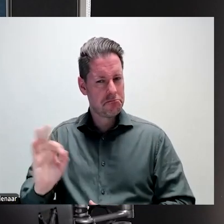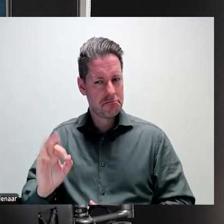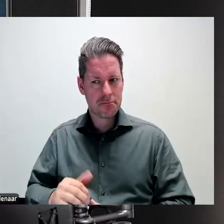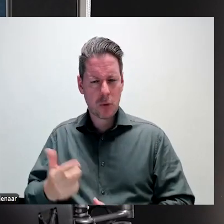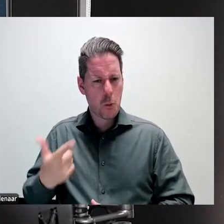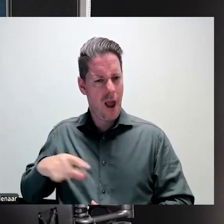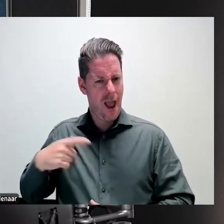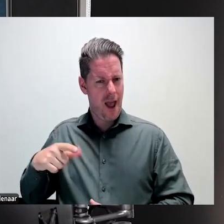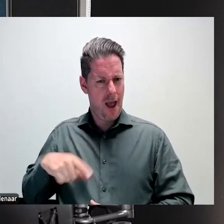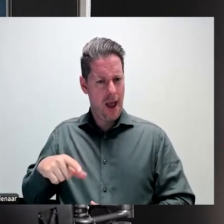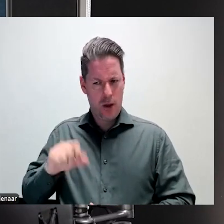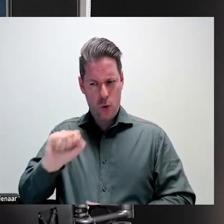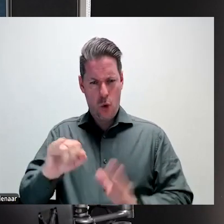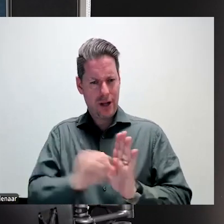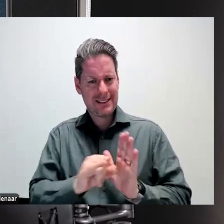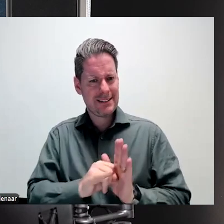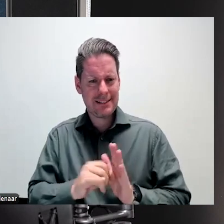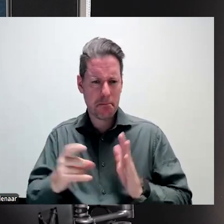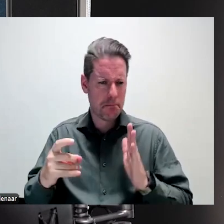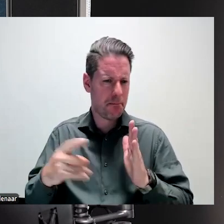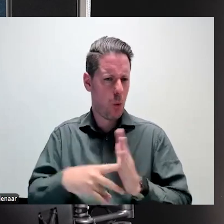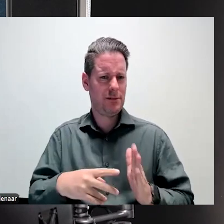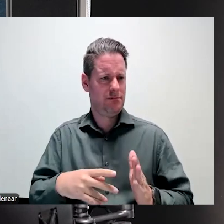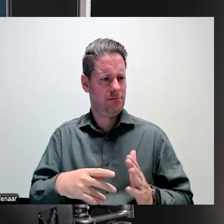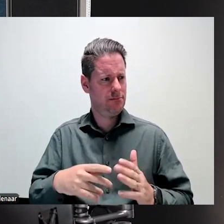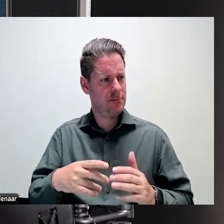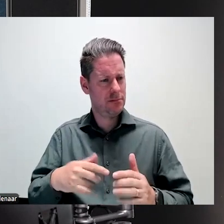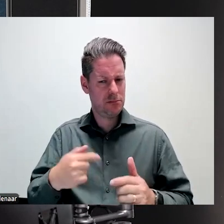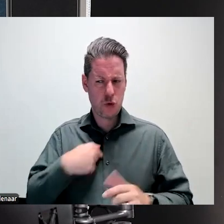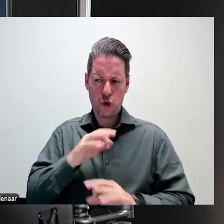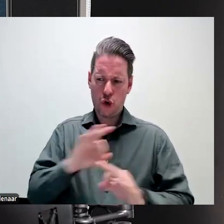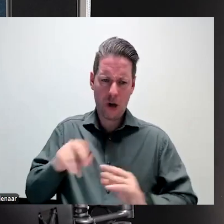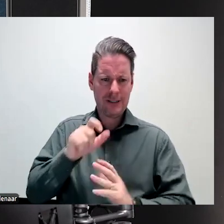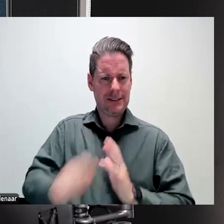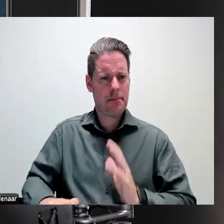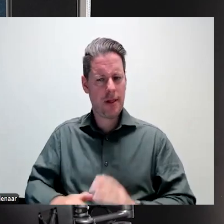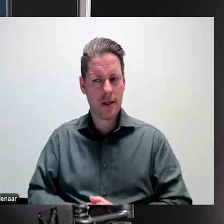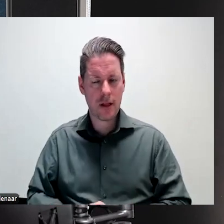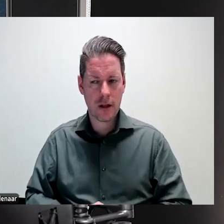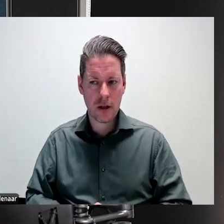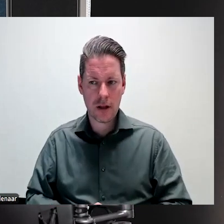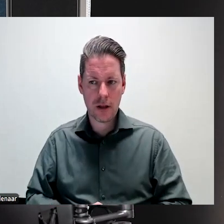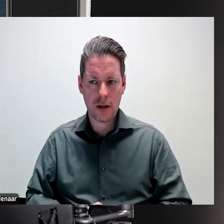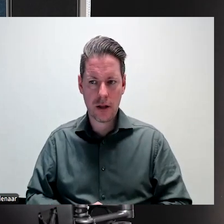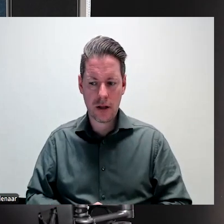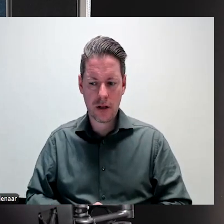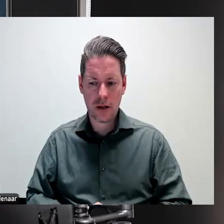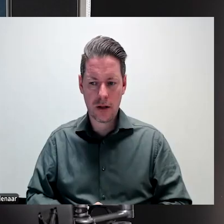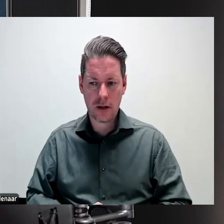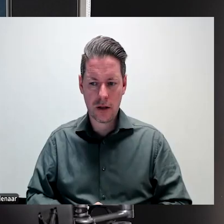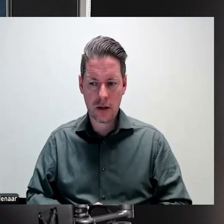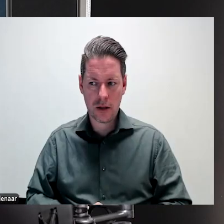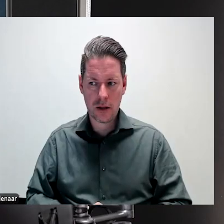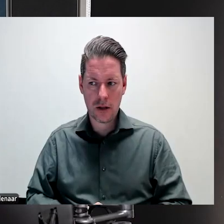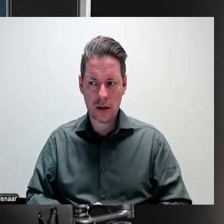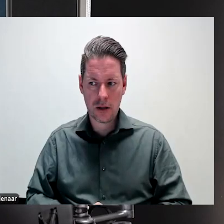so important as a distinction for us to understand. I guess the main thing is that it's not a physical